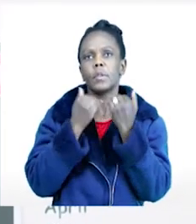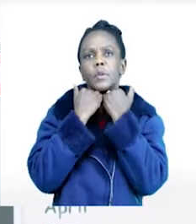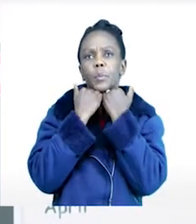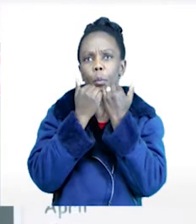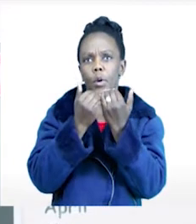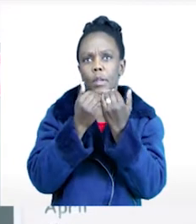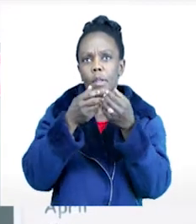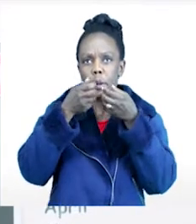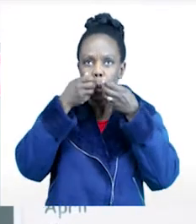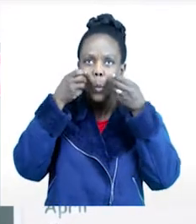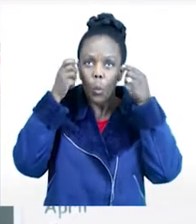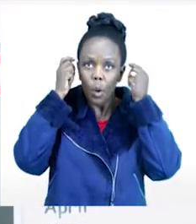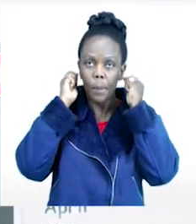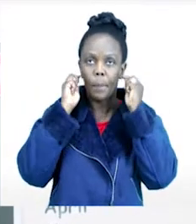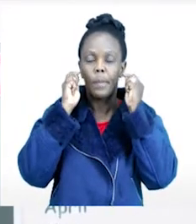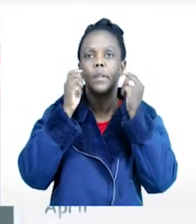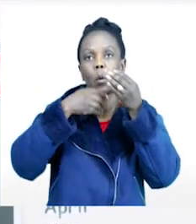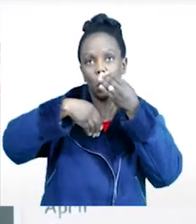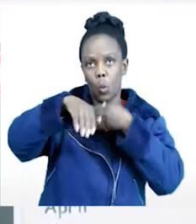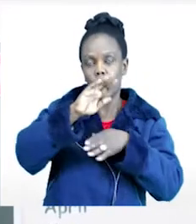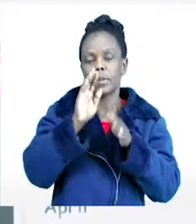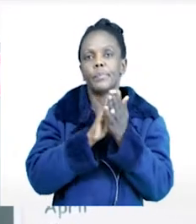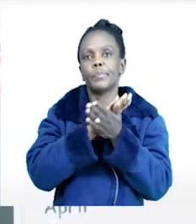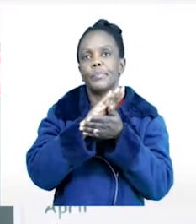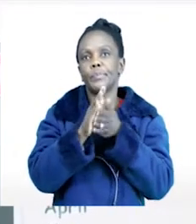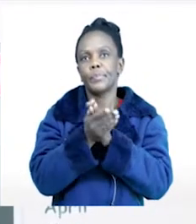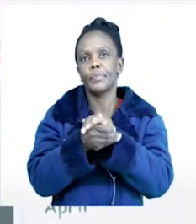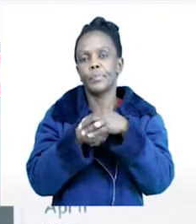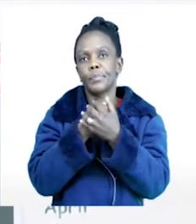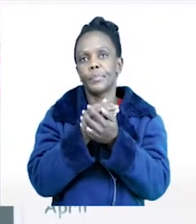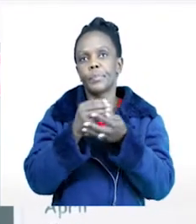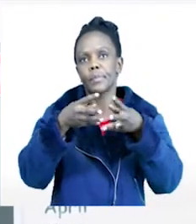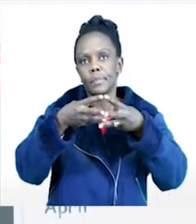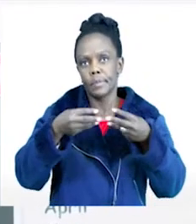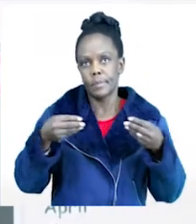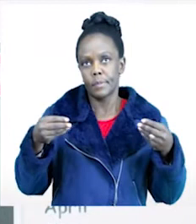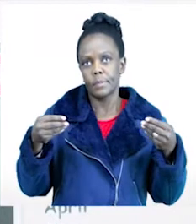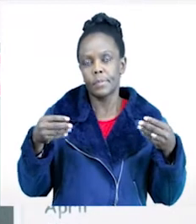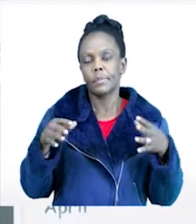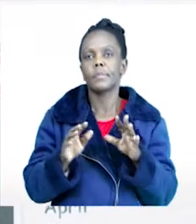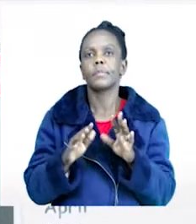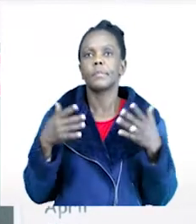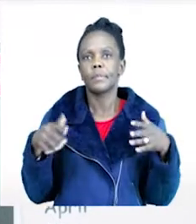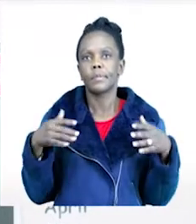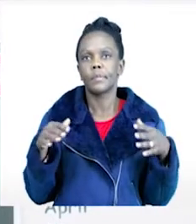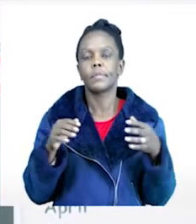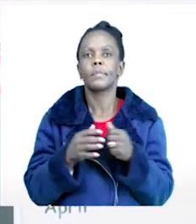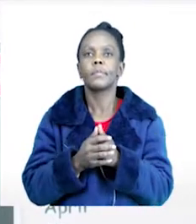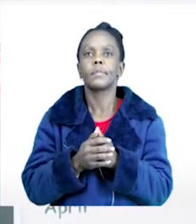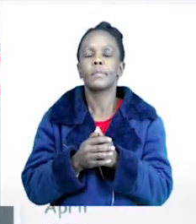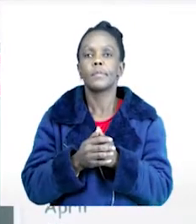go outside as well. And when you sanitize your hands, make sure you dry them before you touch anything